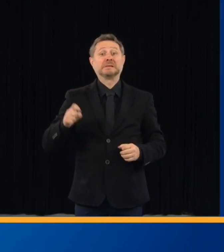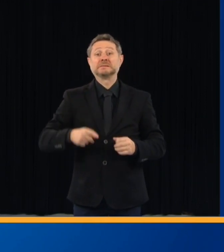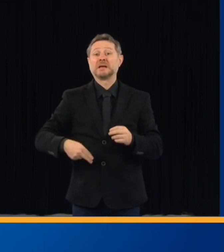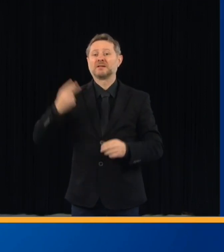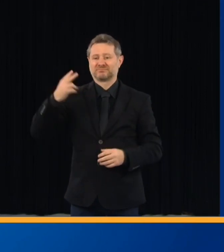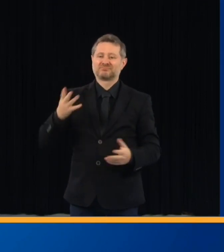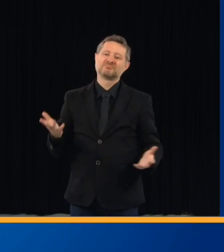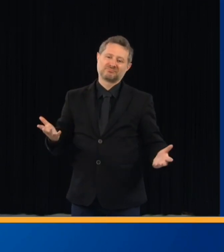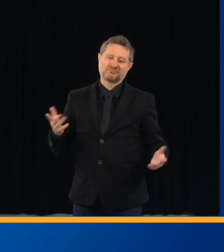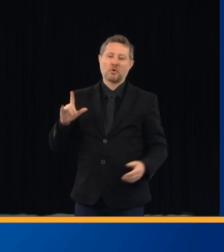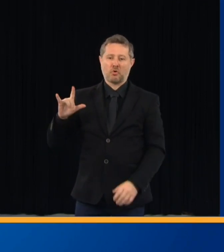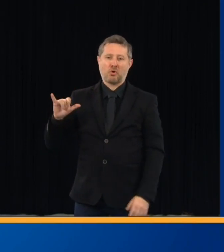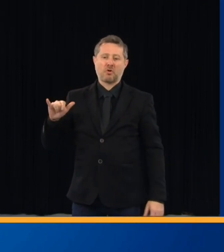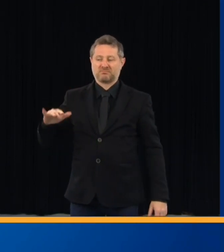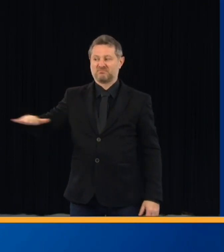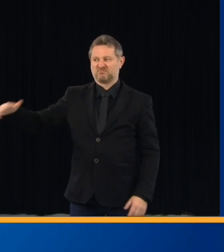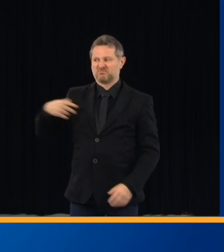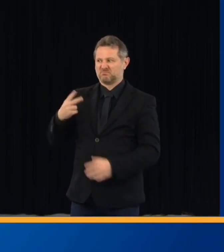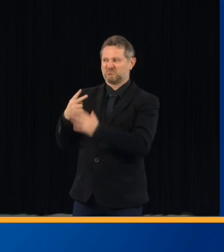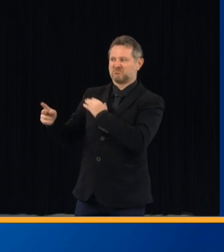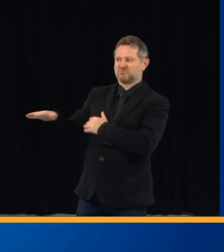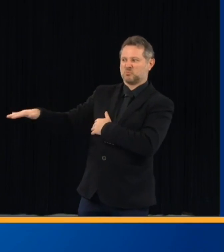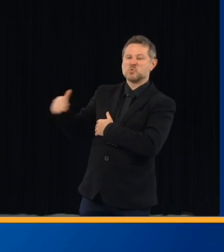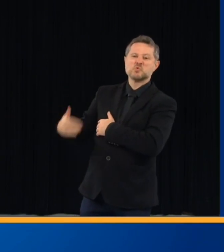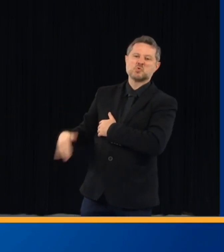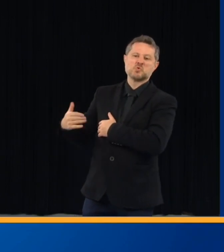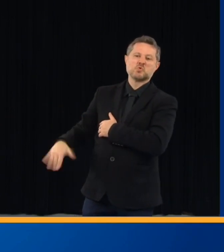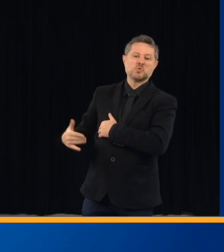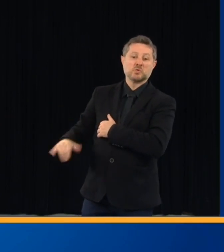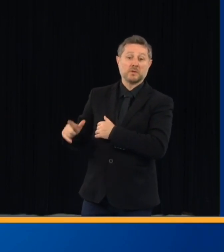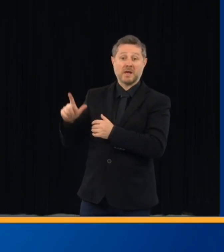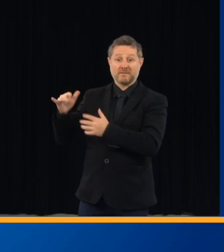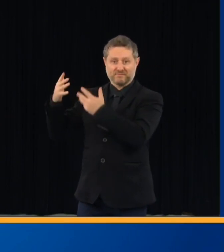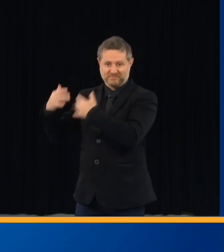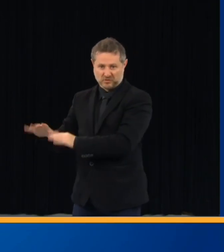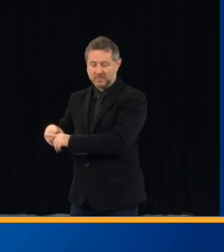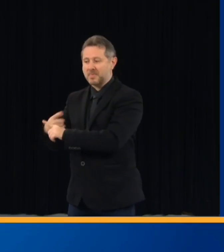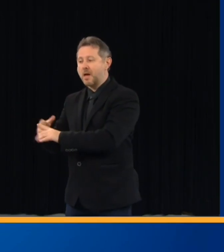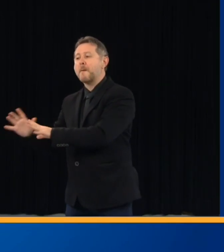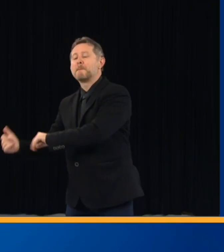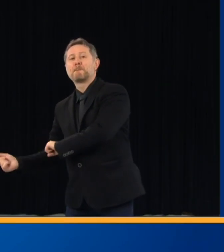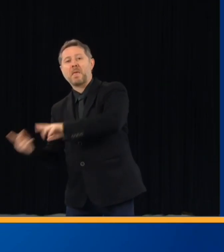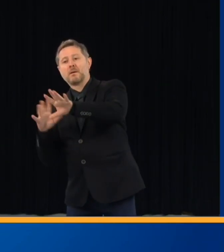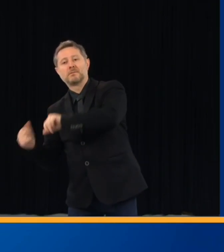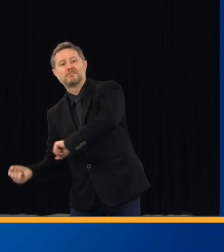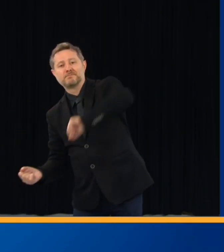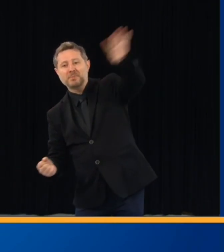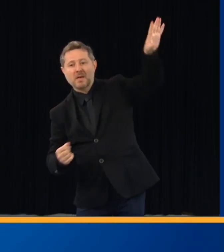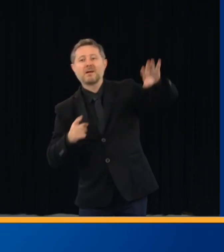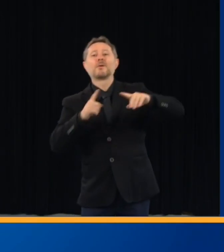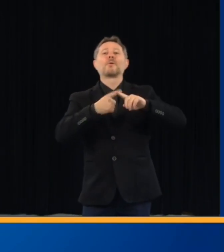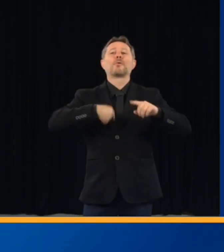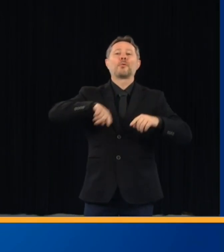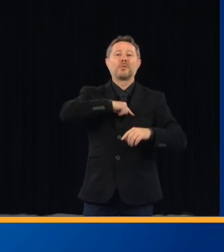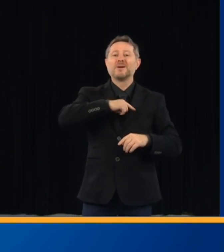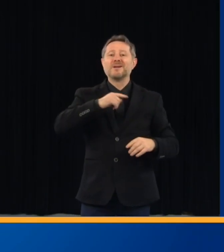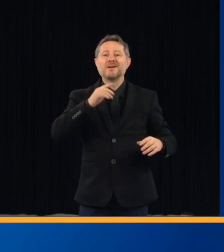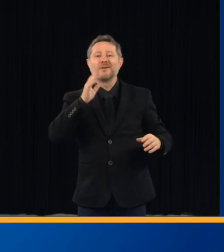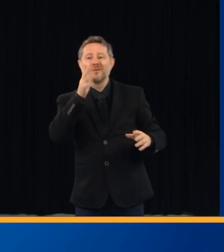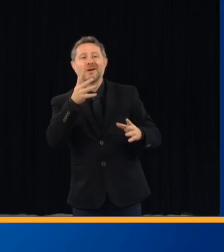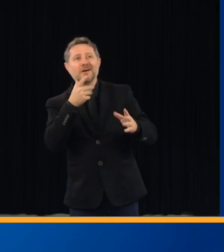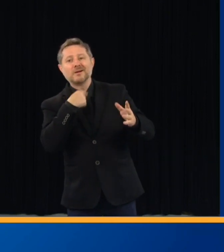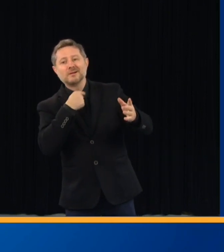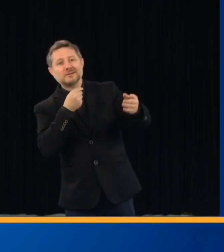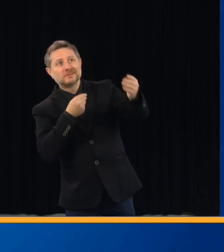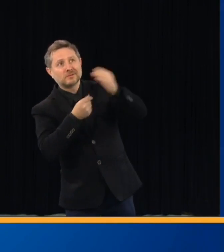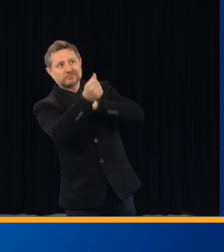return them or we'll figure out the finances of it and make those hospitals whole. We're also